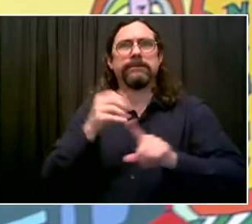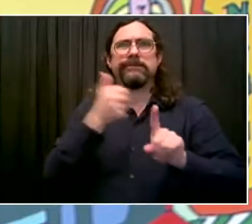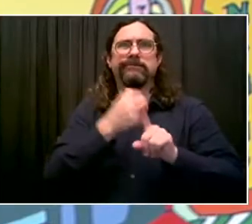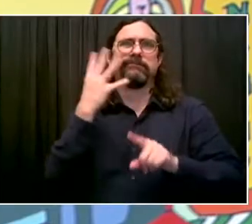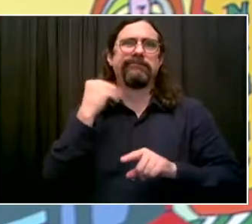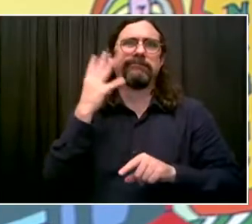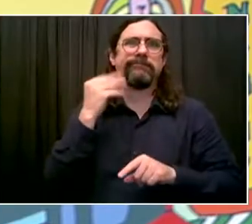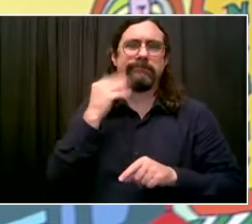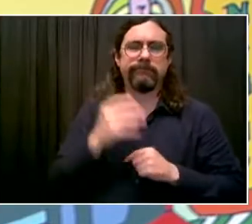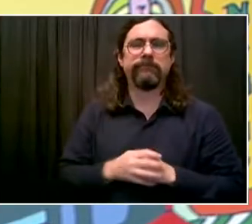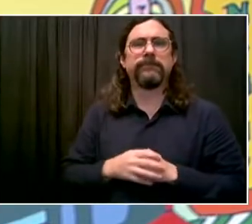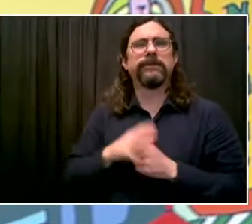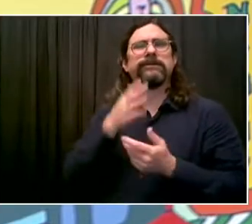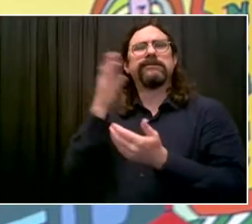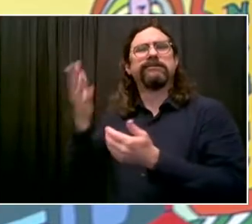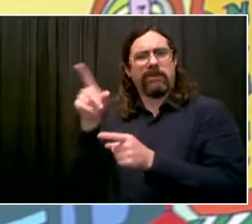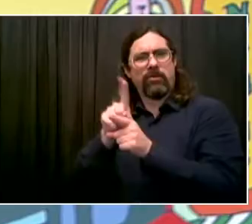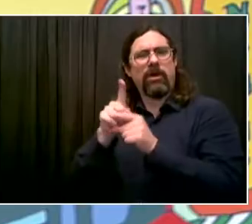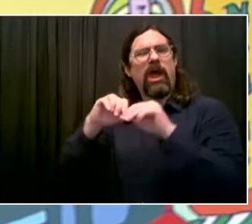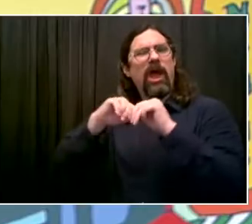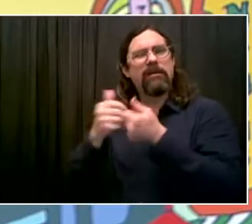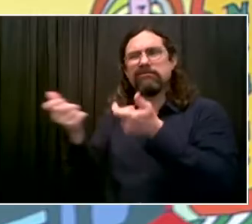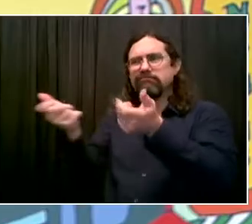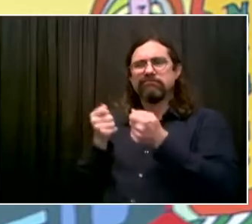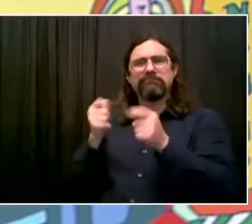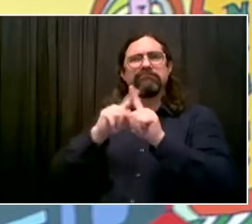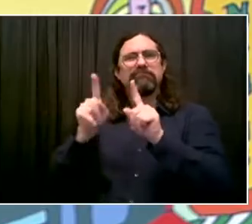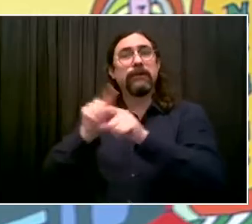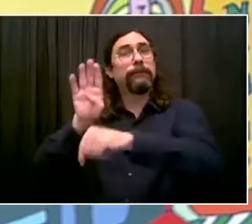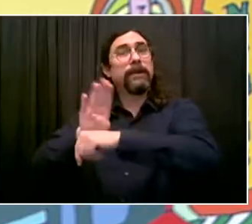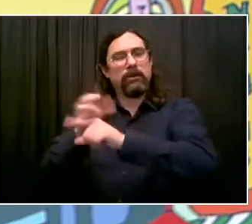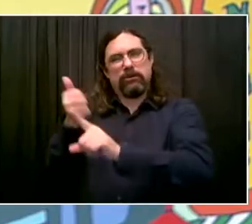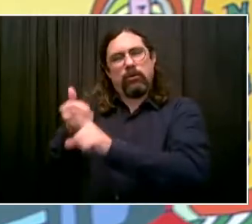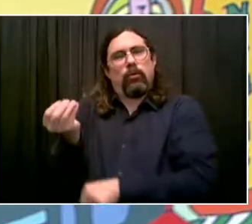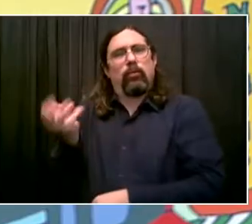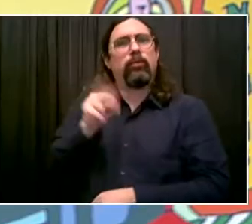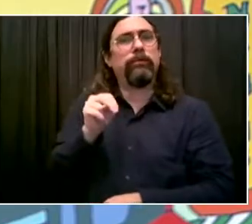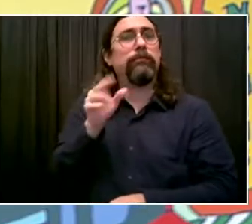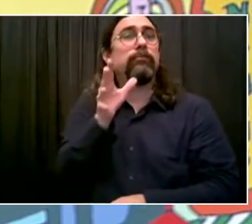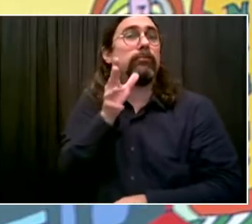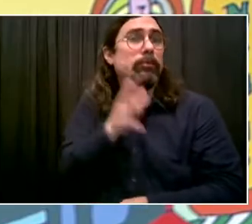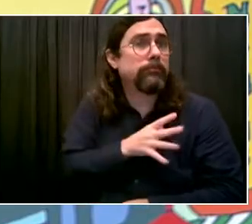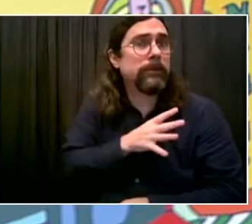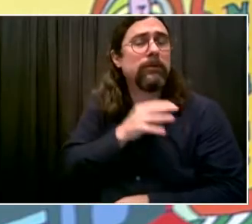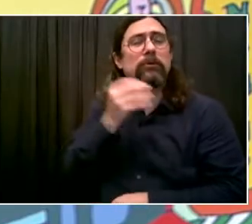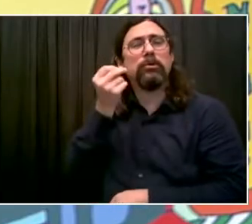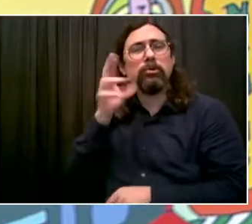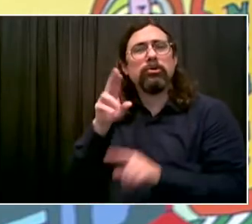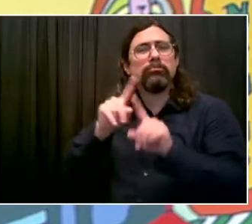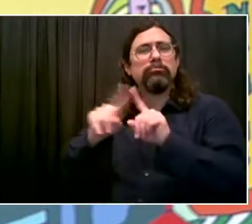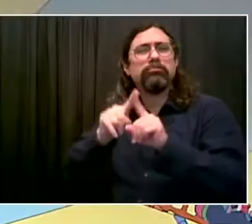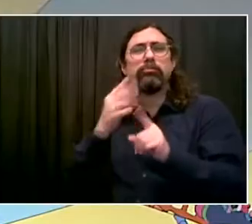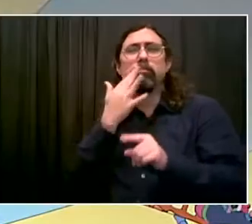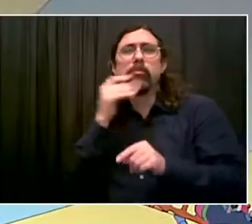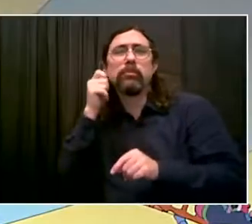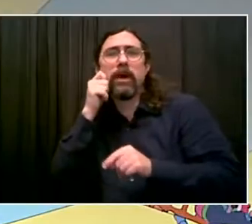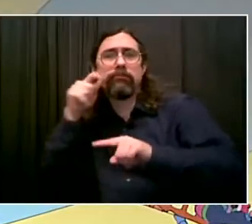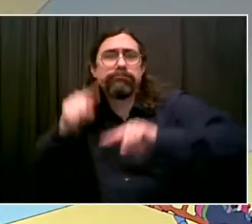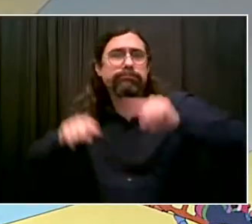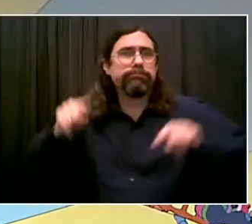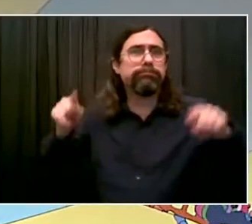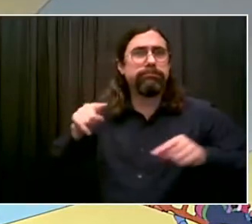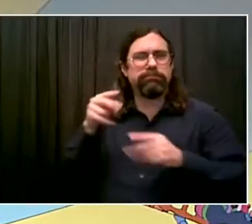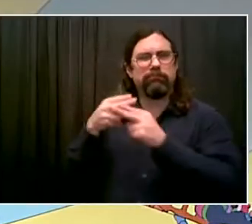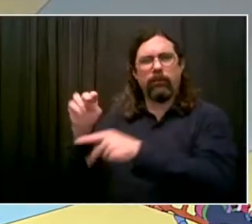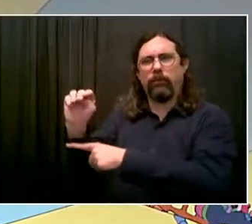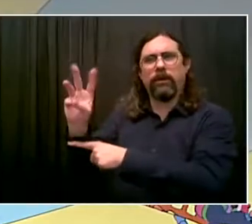someone really making impact, and he will make even more now as our new Chief Procurement Officer. My pleasure to introduce to you